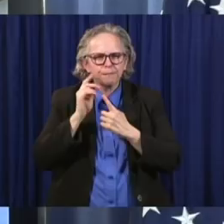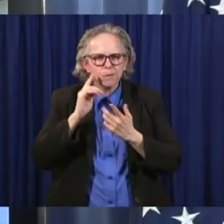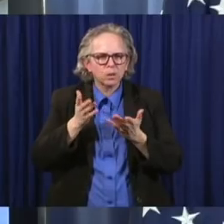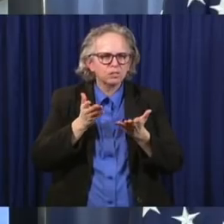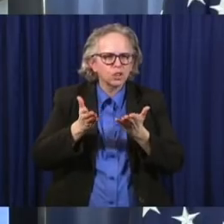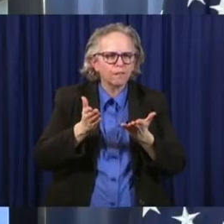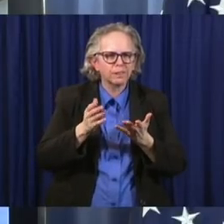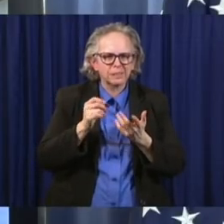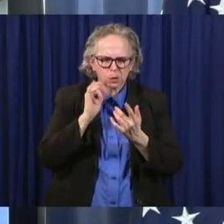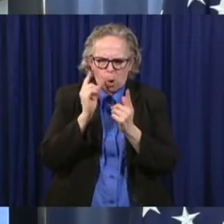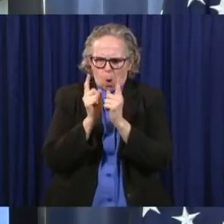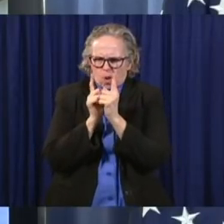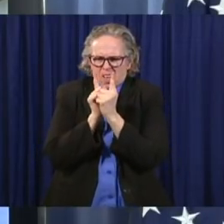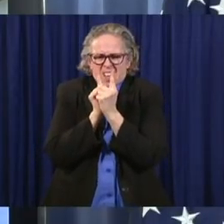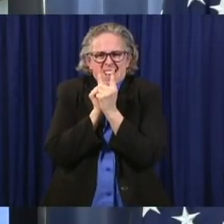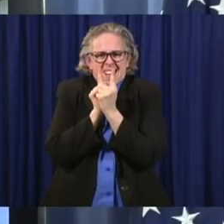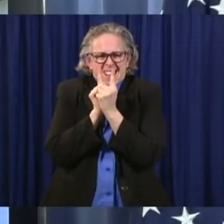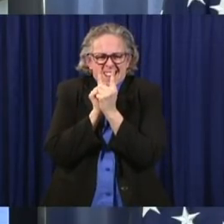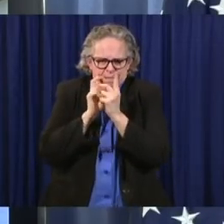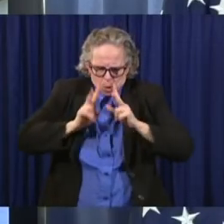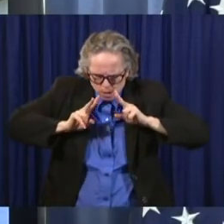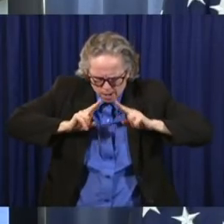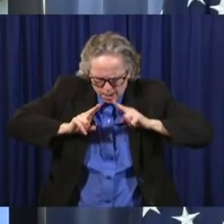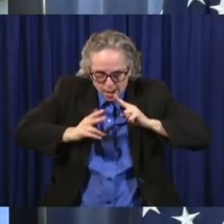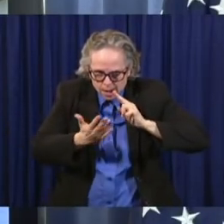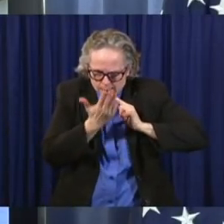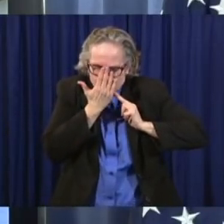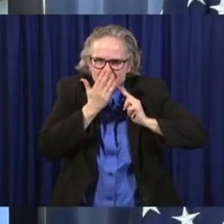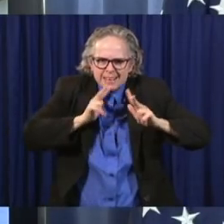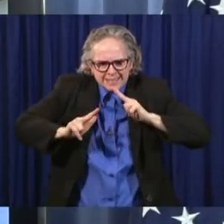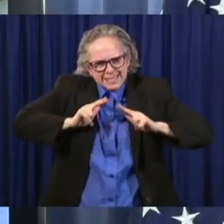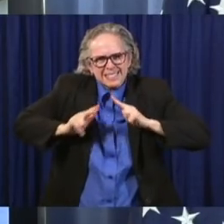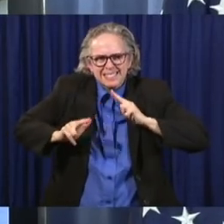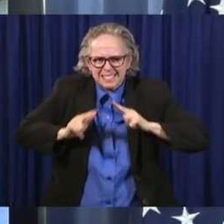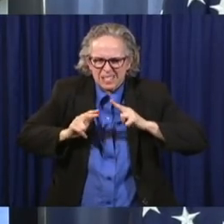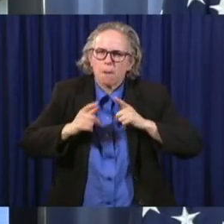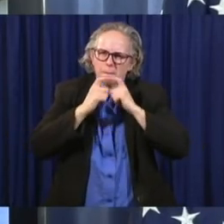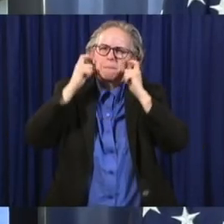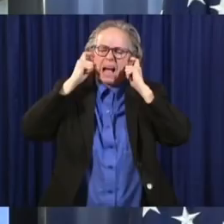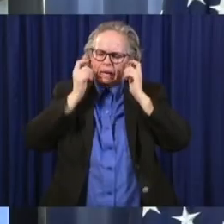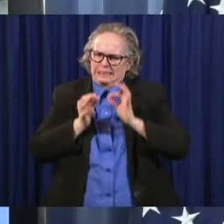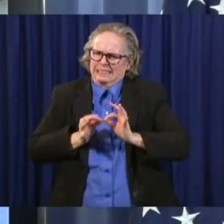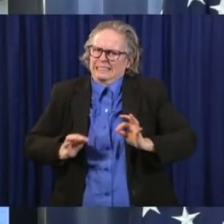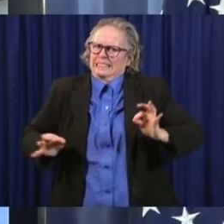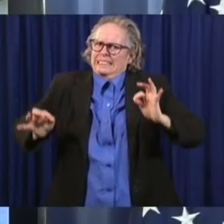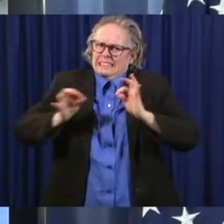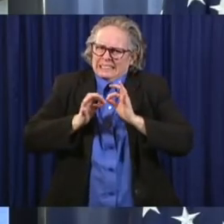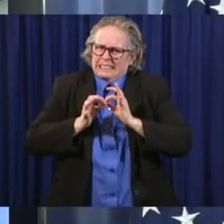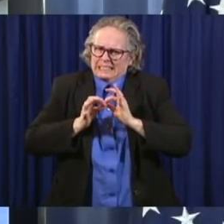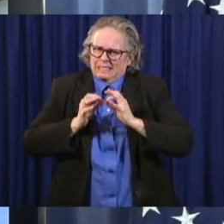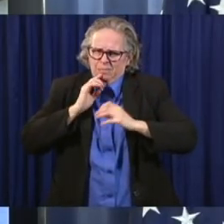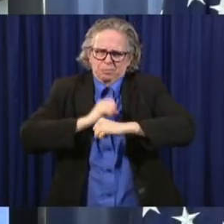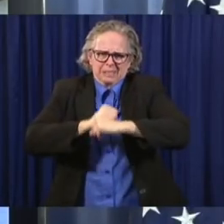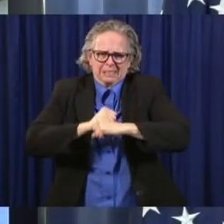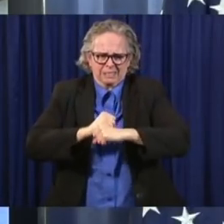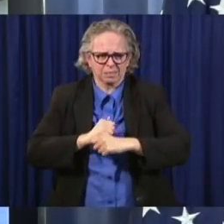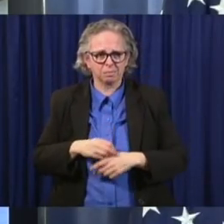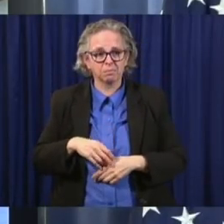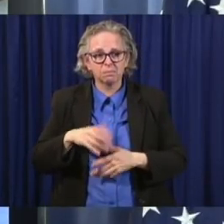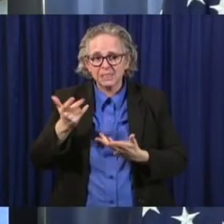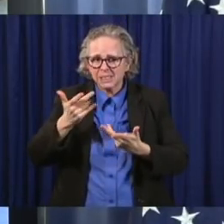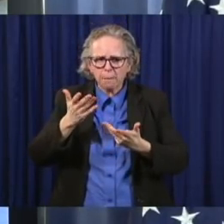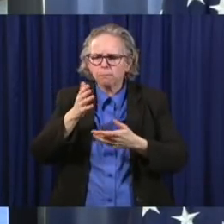personal and so close, delivering that service to that guest. And some facilities and some locations might